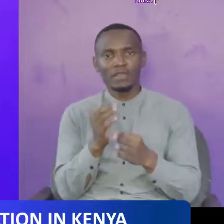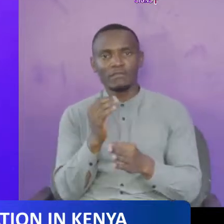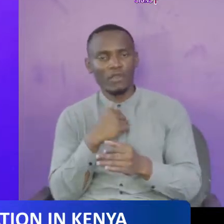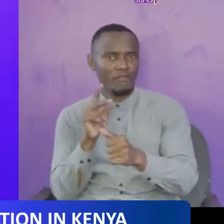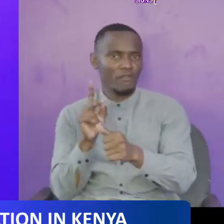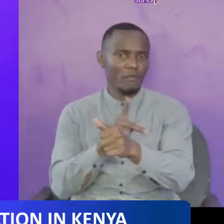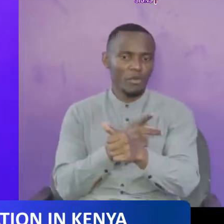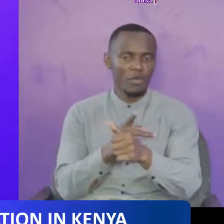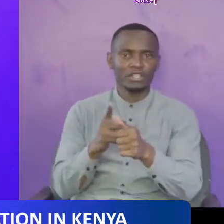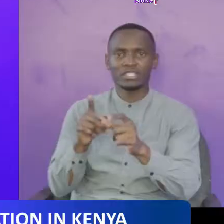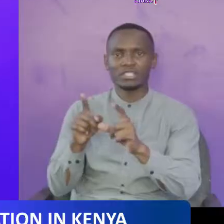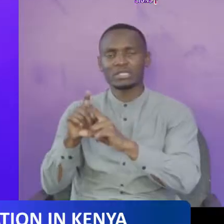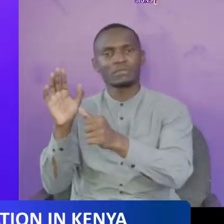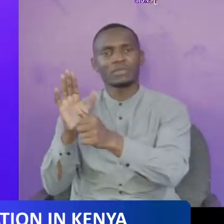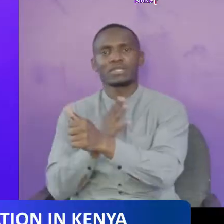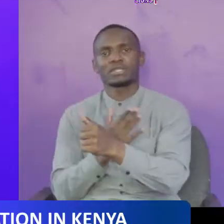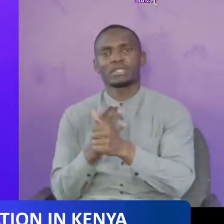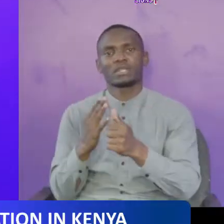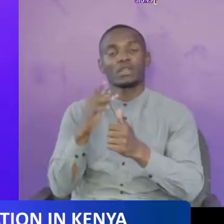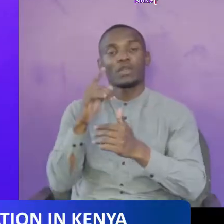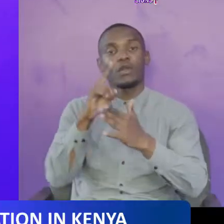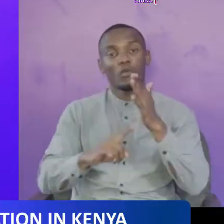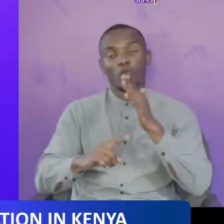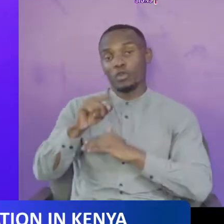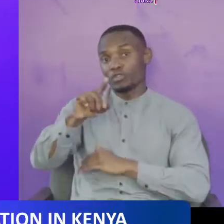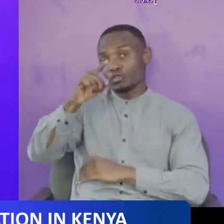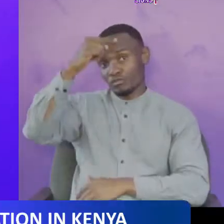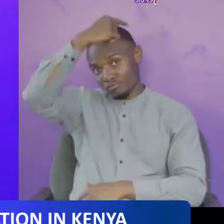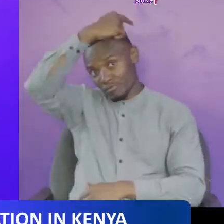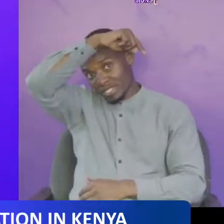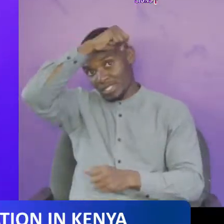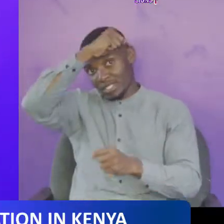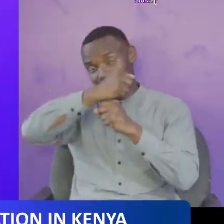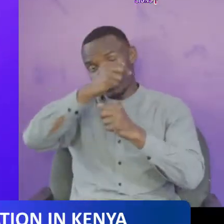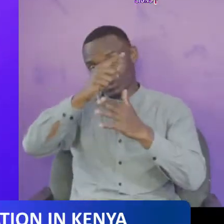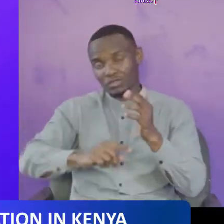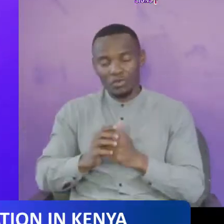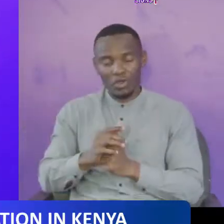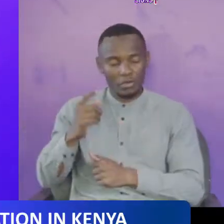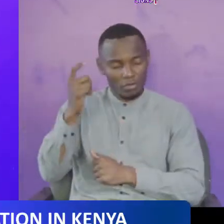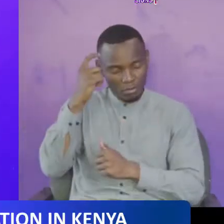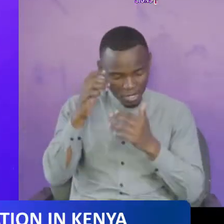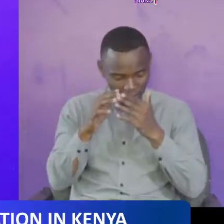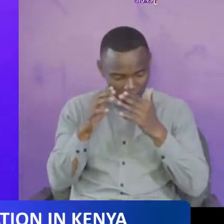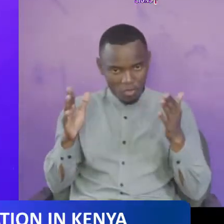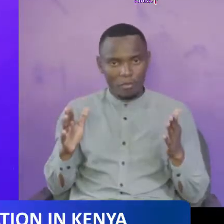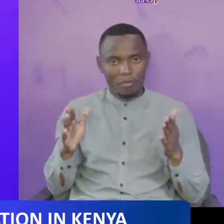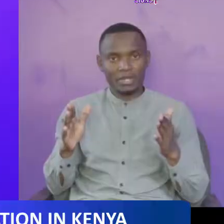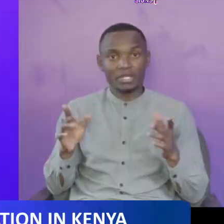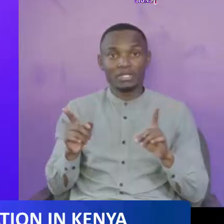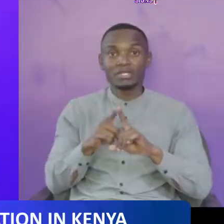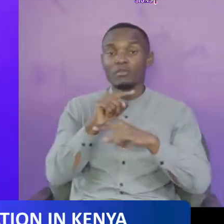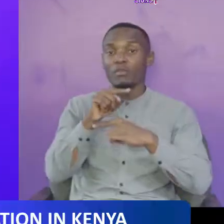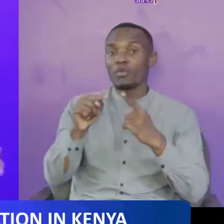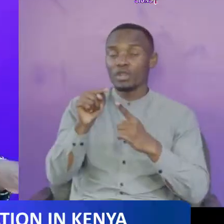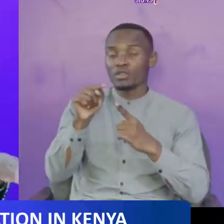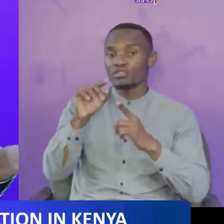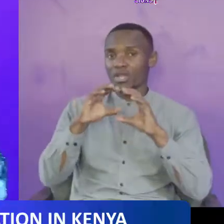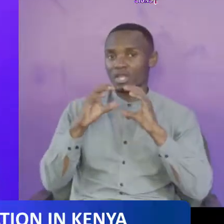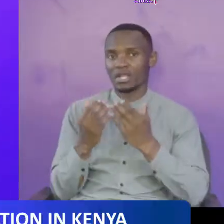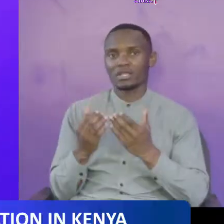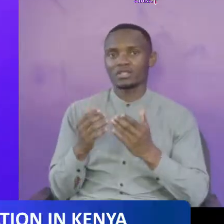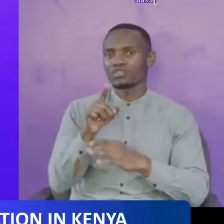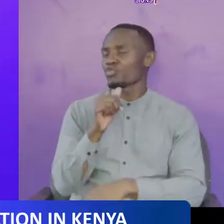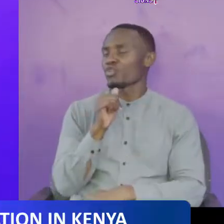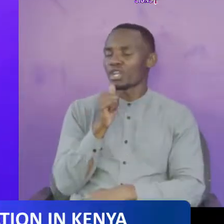you're bringing your degree. What your degree does for you is expand your mind. When you're in that classroom setup, you're not the same. Go and sit with